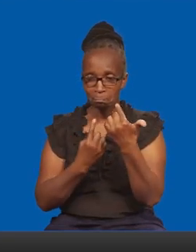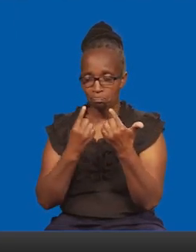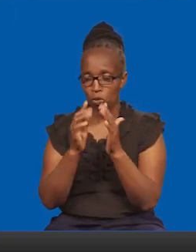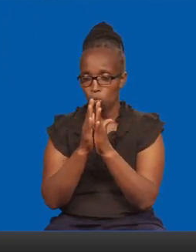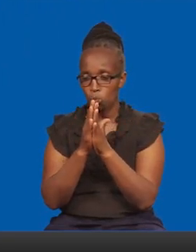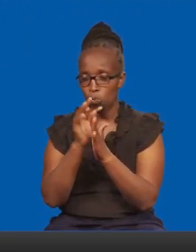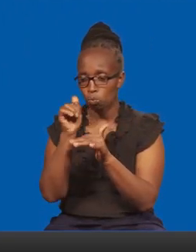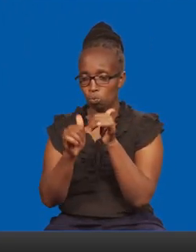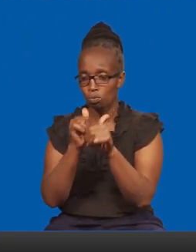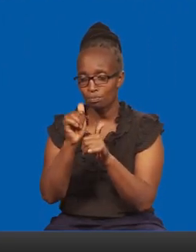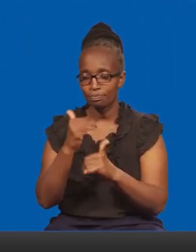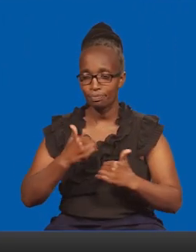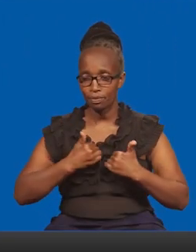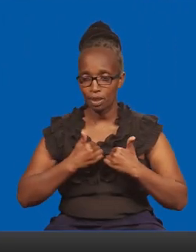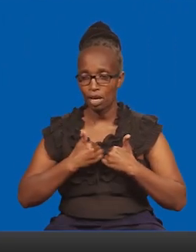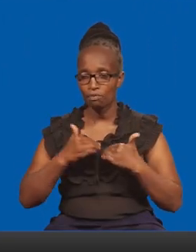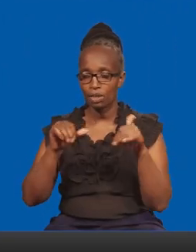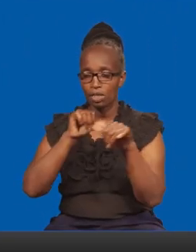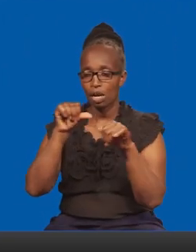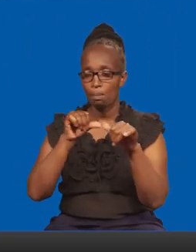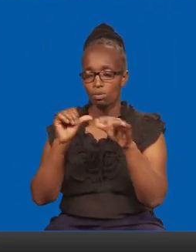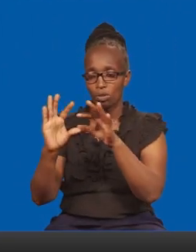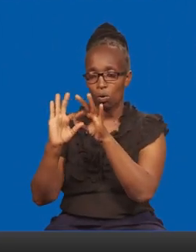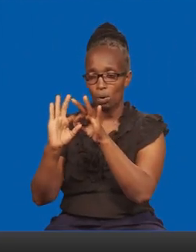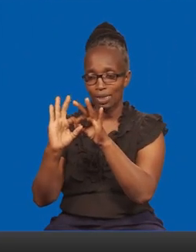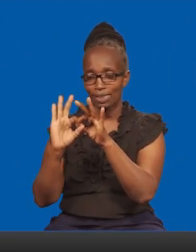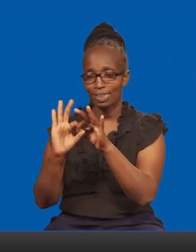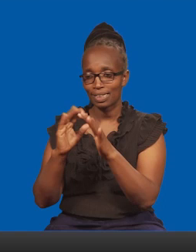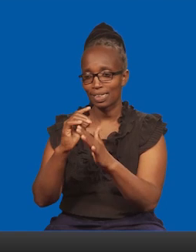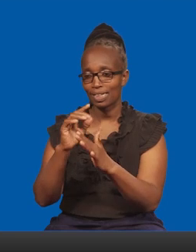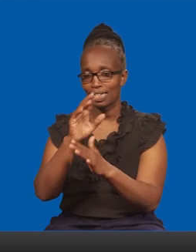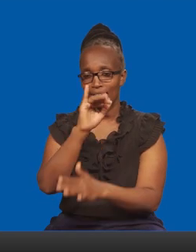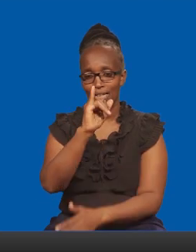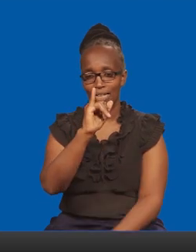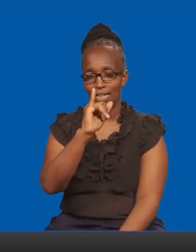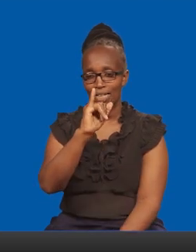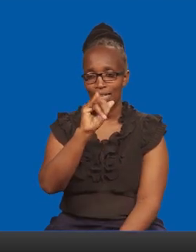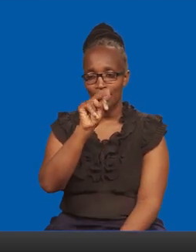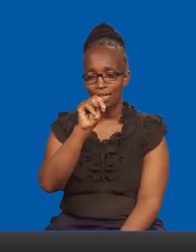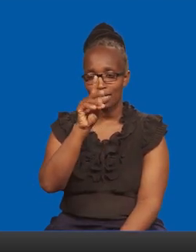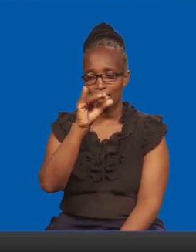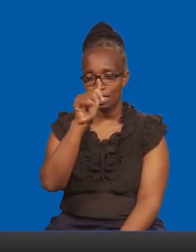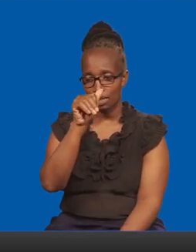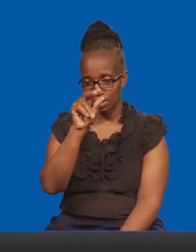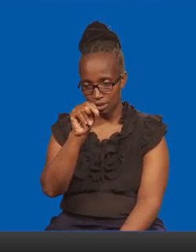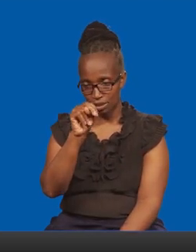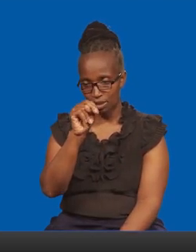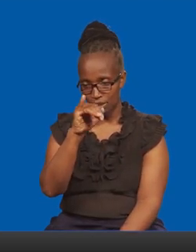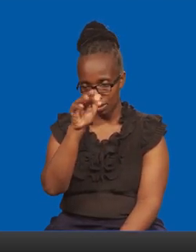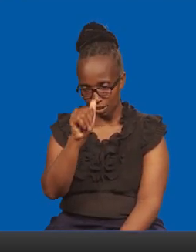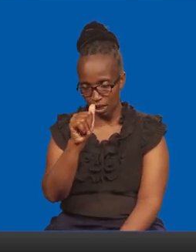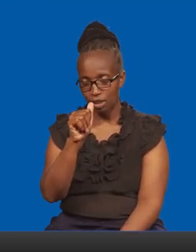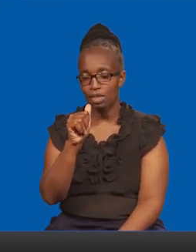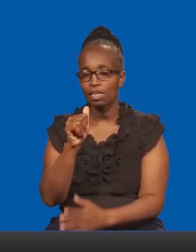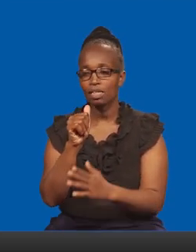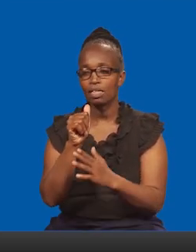Among the conversations we are going to have with President Sasu is how to connect the Indian Ocean and